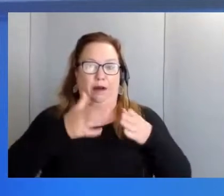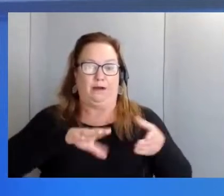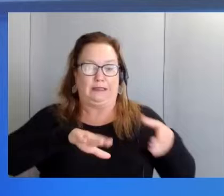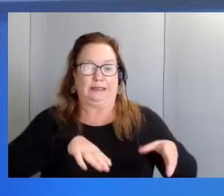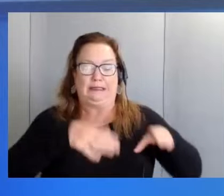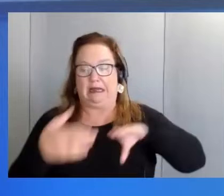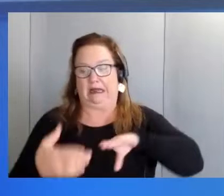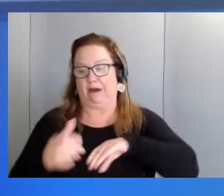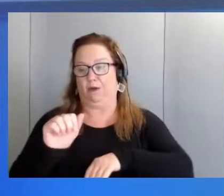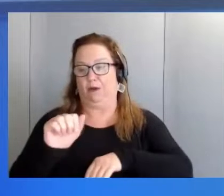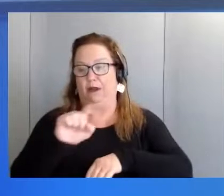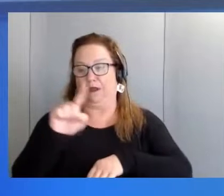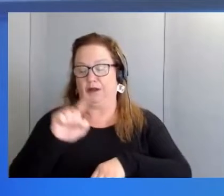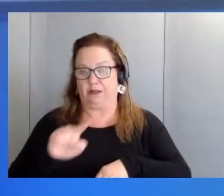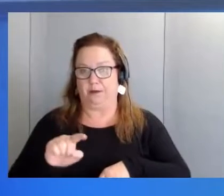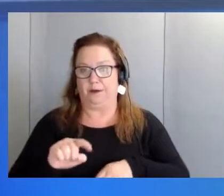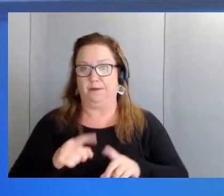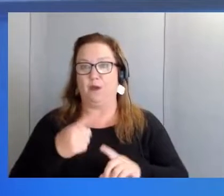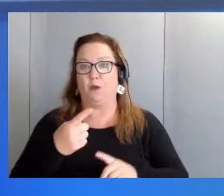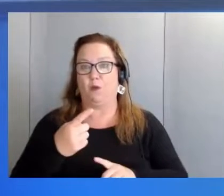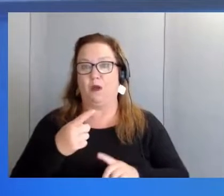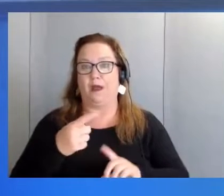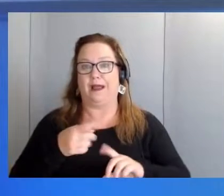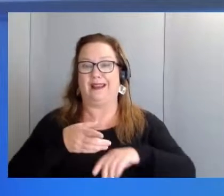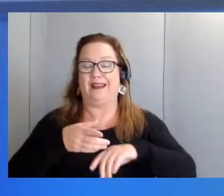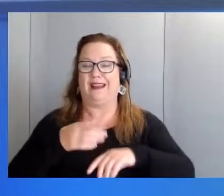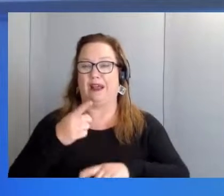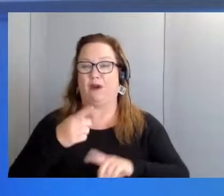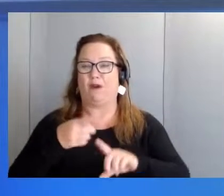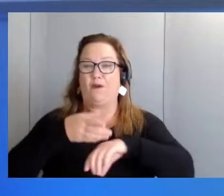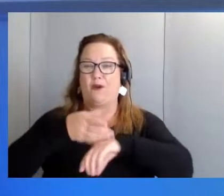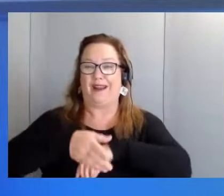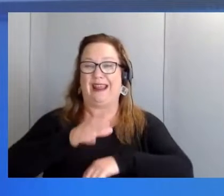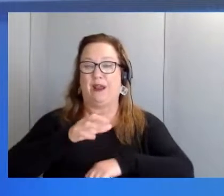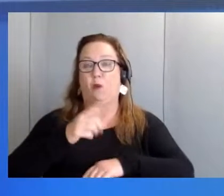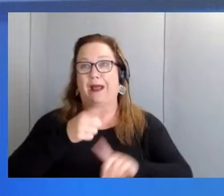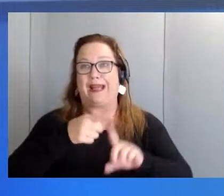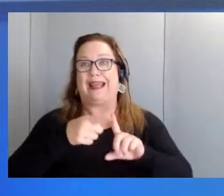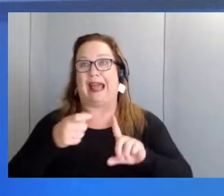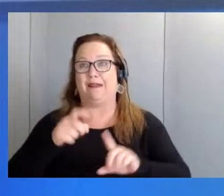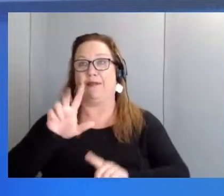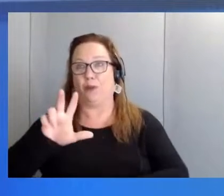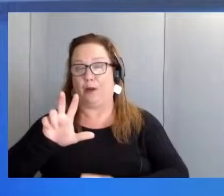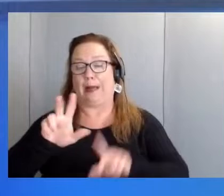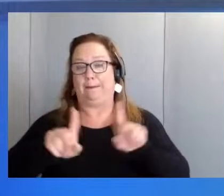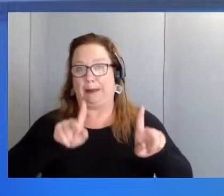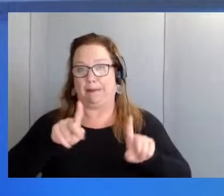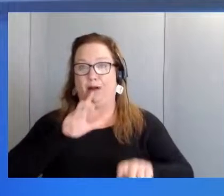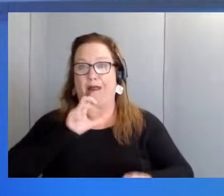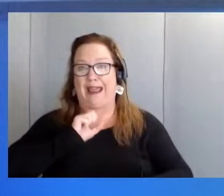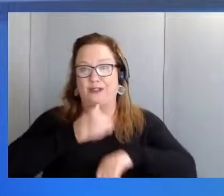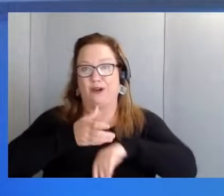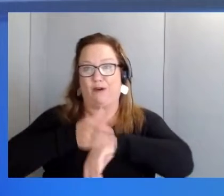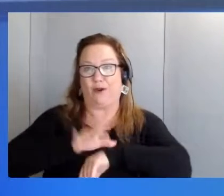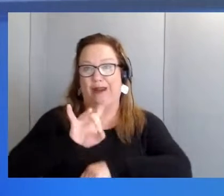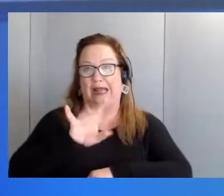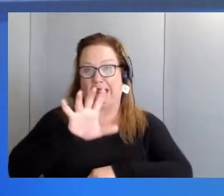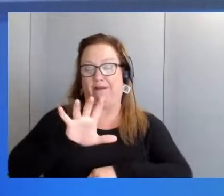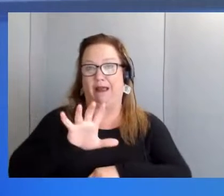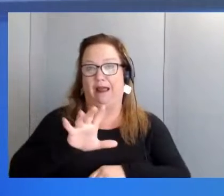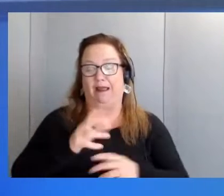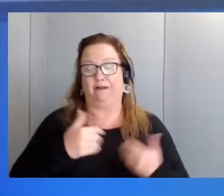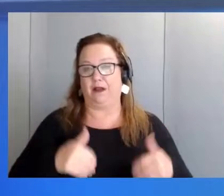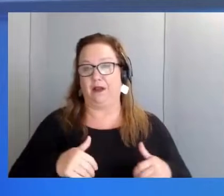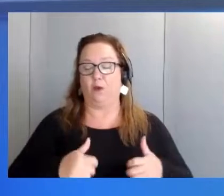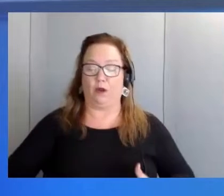and 1 in 3 people over the age of 85 have Alzheimer's. And that's the fastest growing segment of the population because we're living longer,